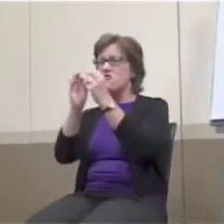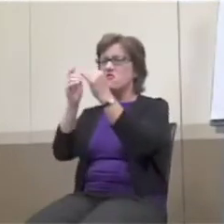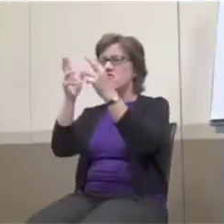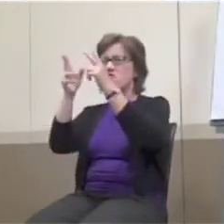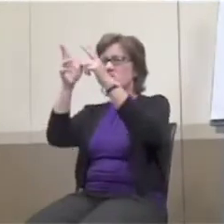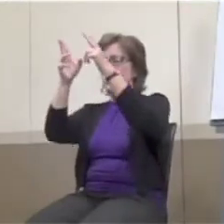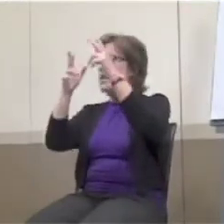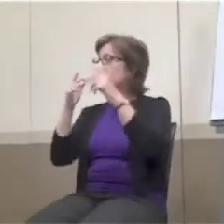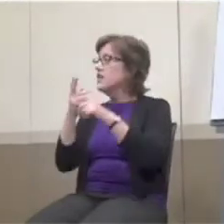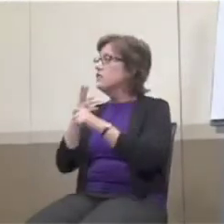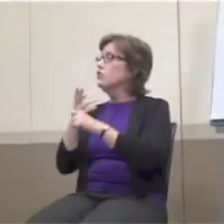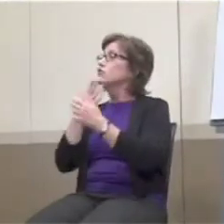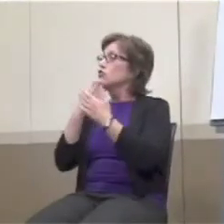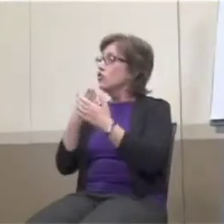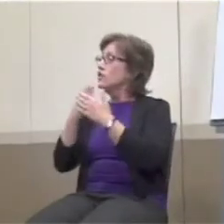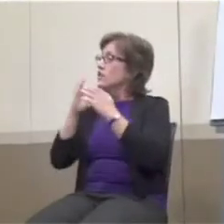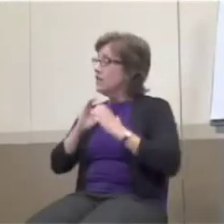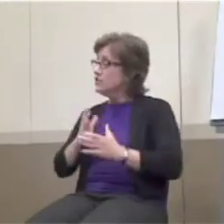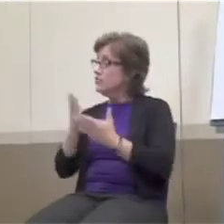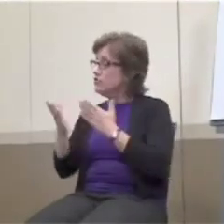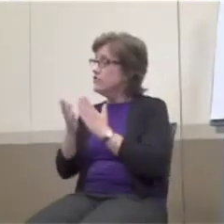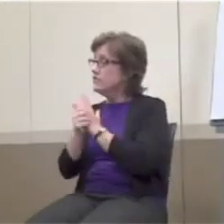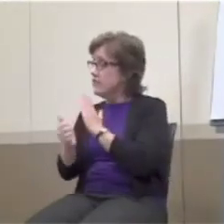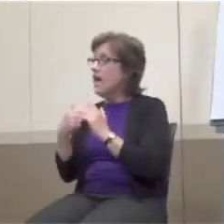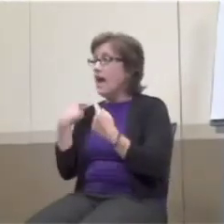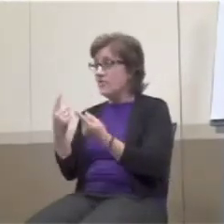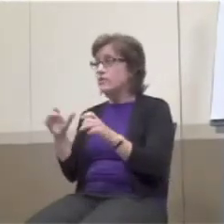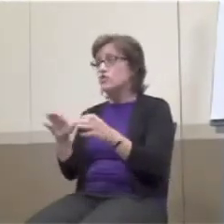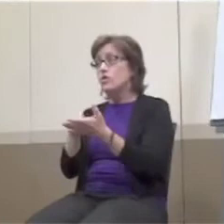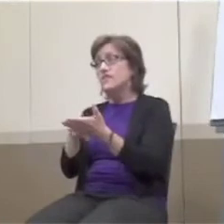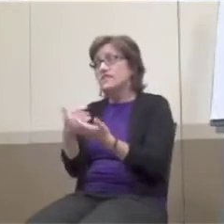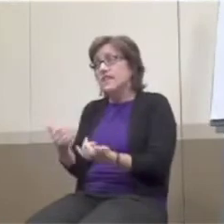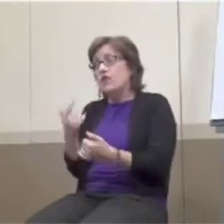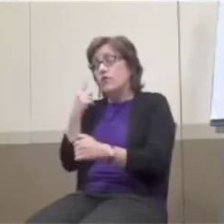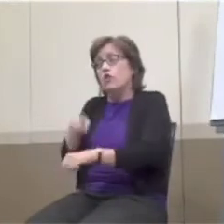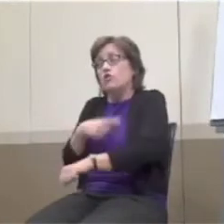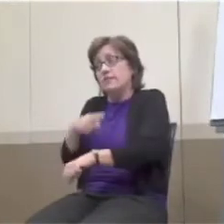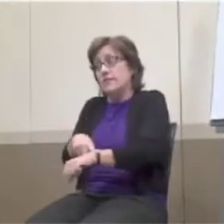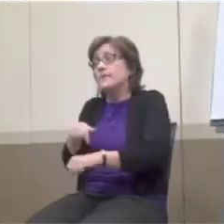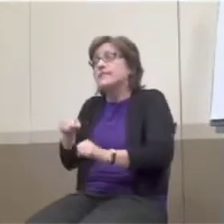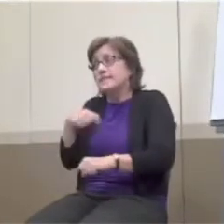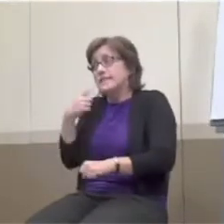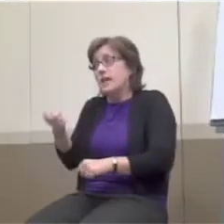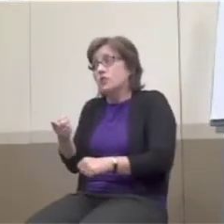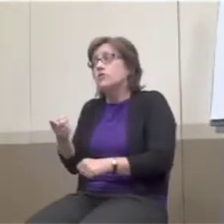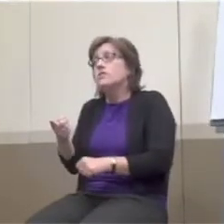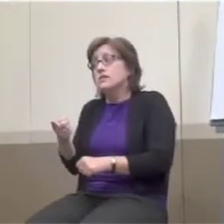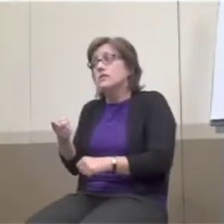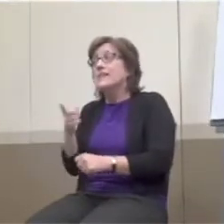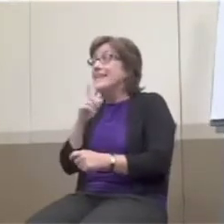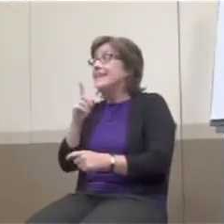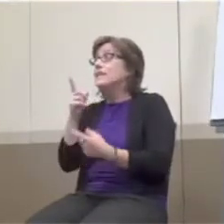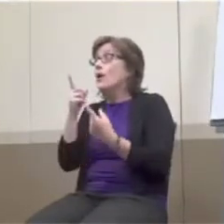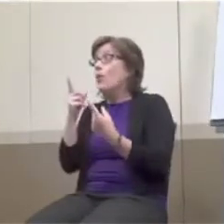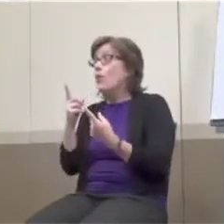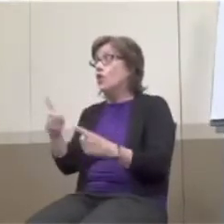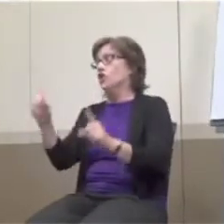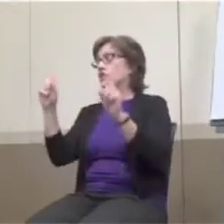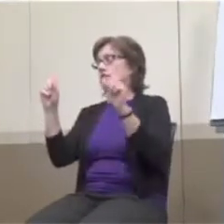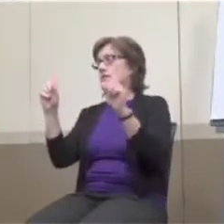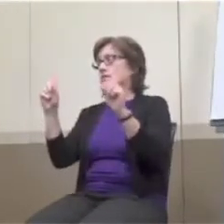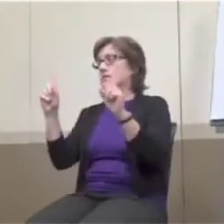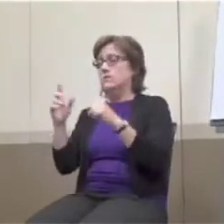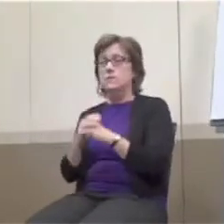So if you use good customer service skills, and I've been doing this now for a long time, and I can tell you that it actually works. Yes? Can you